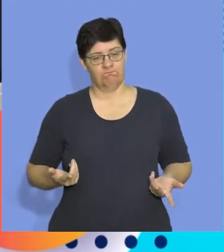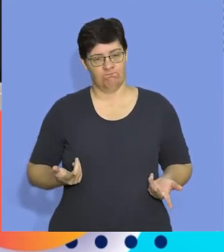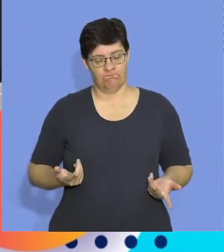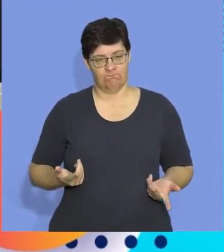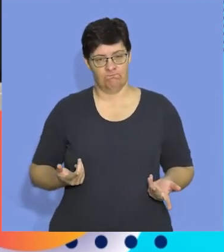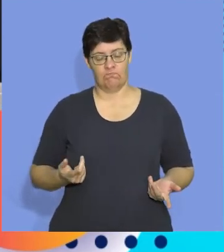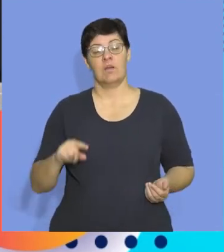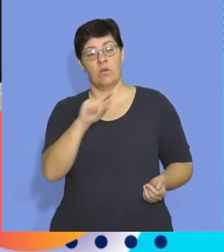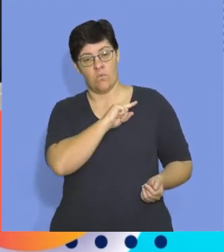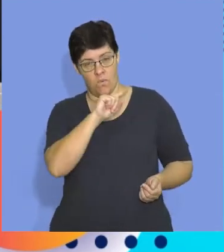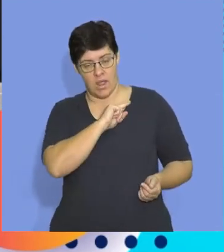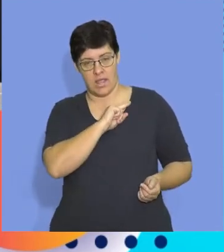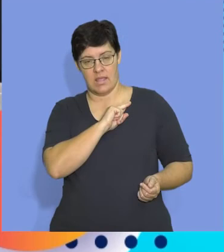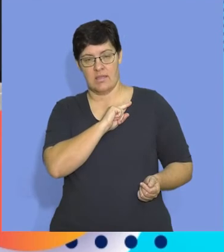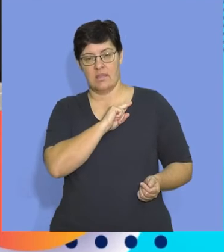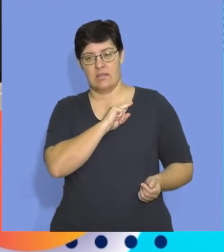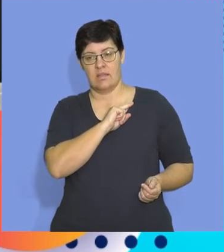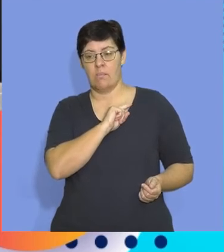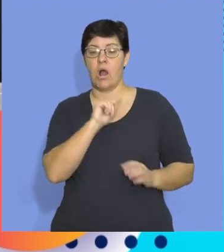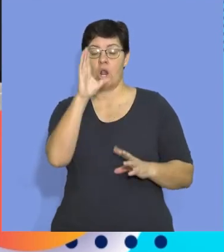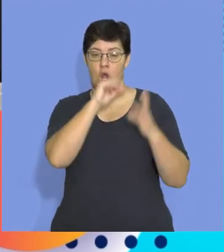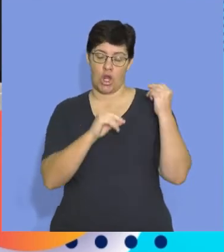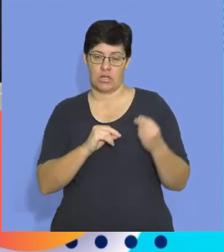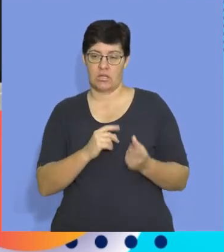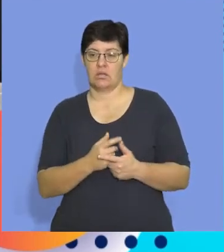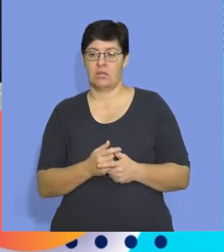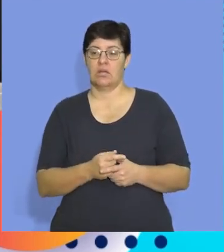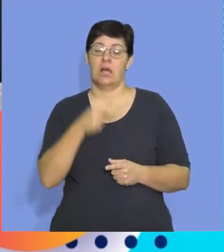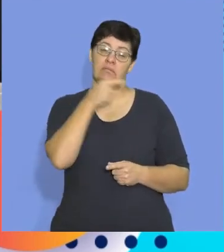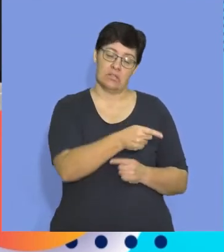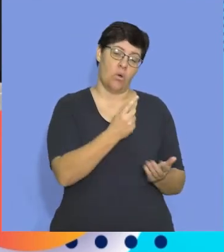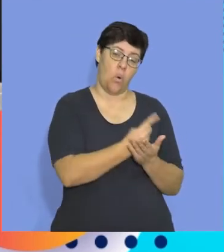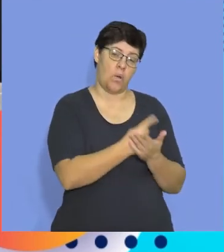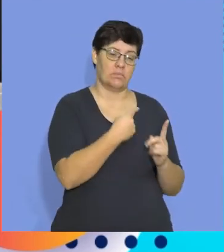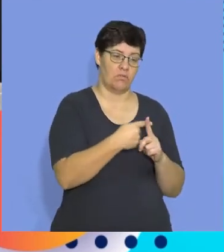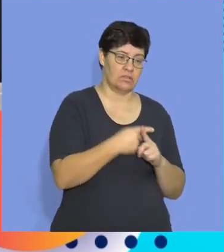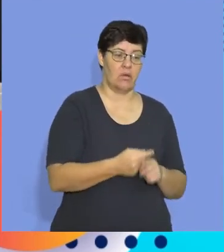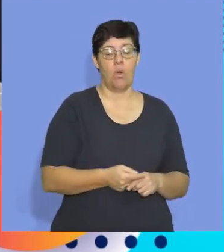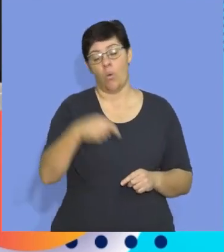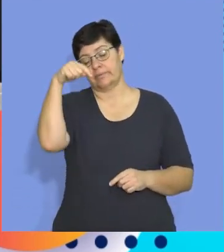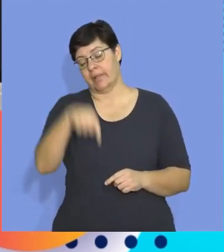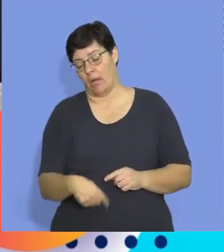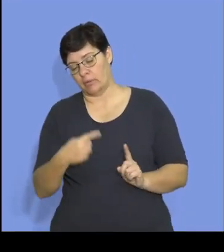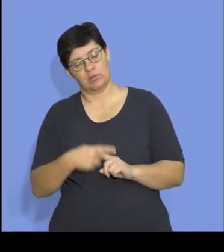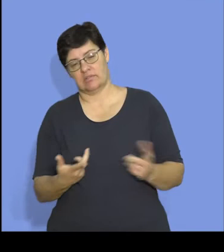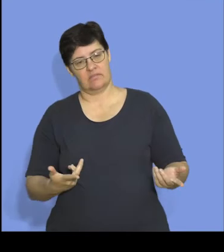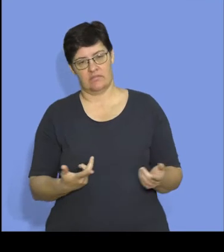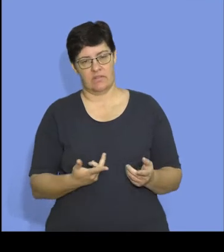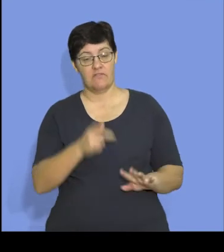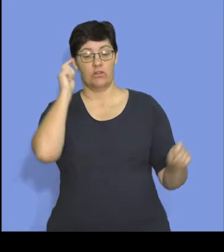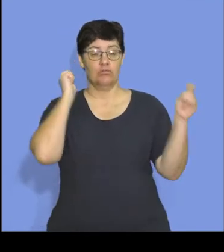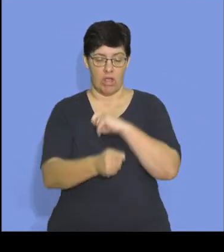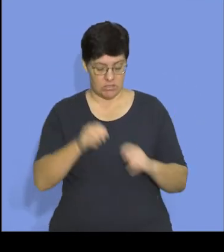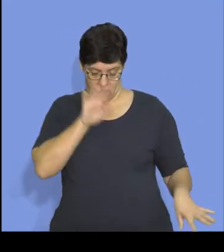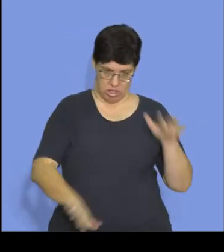this is why I don't want you to learn that down is always positive or up is always positive, because then when they change